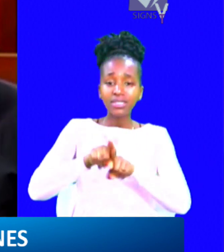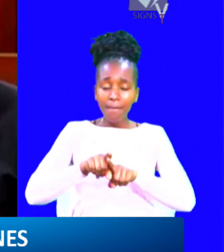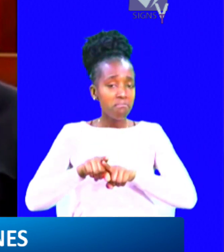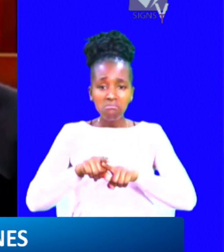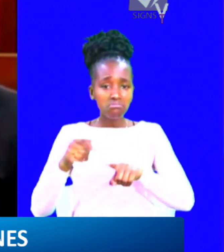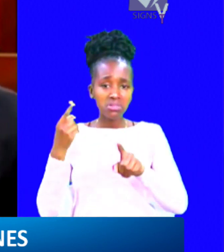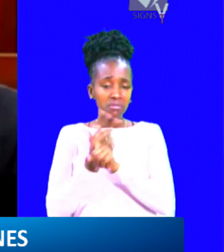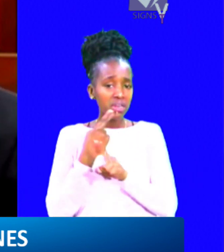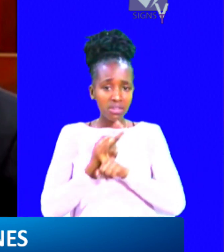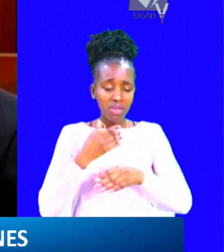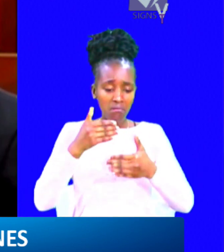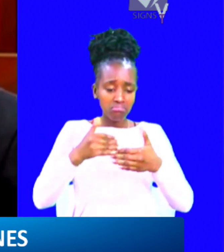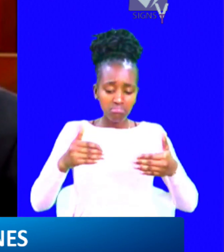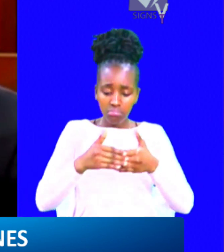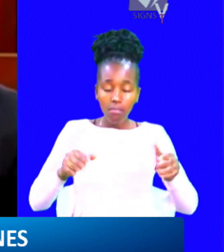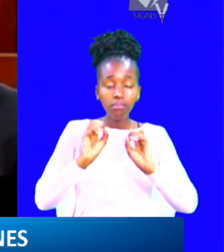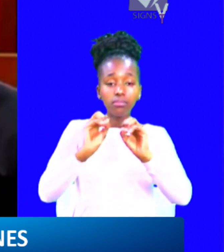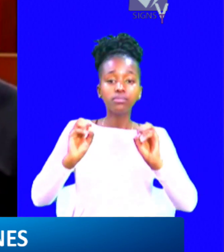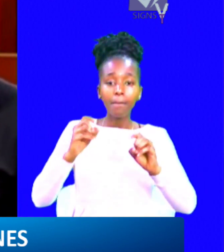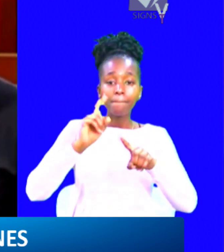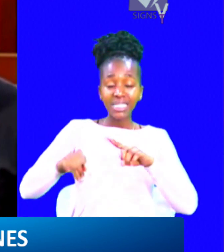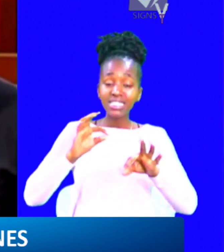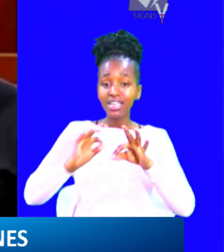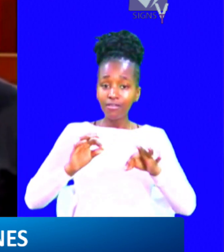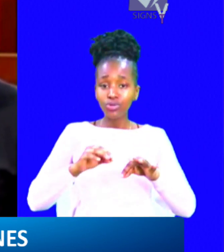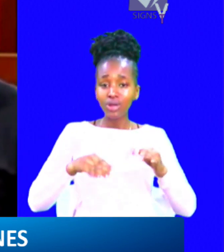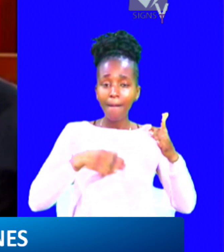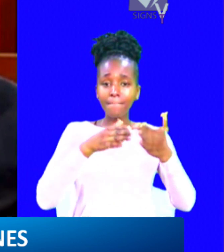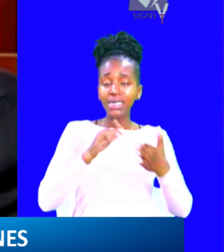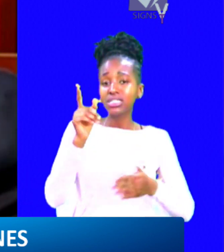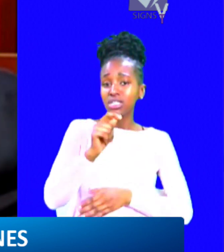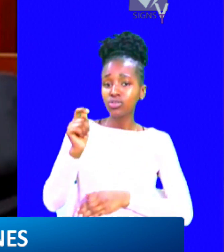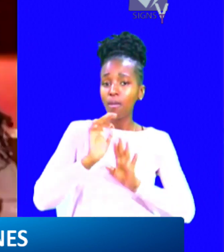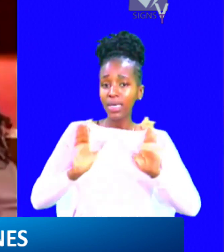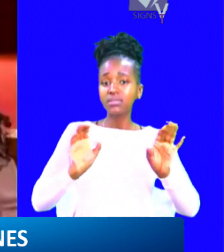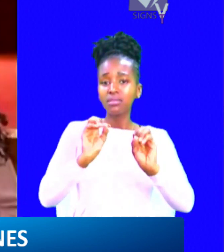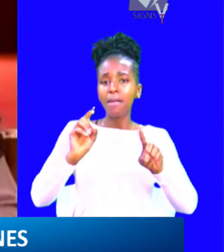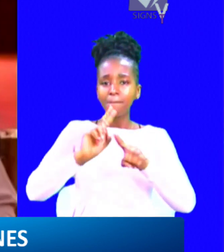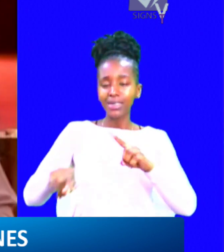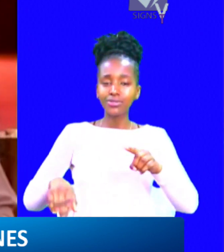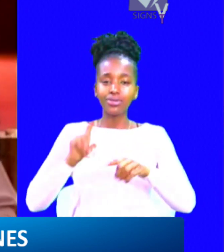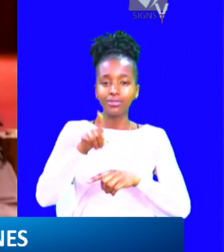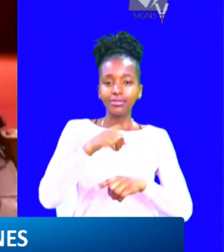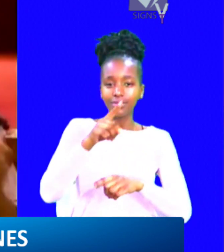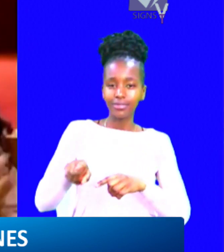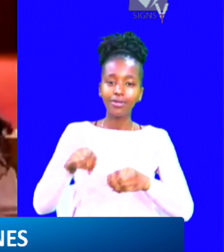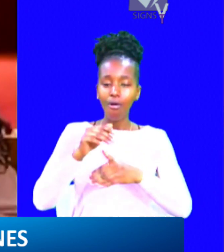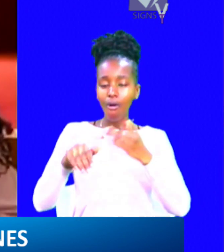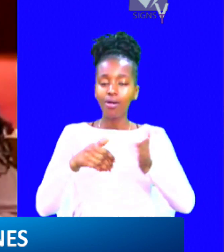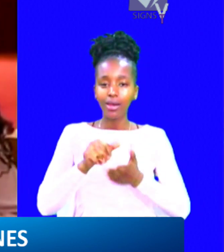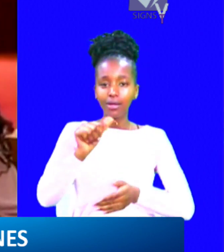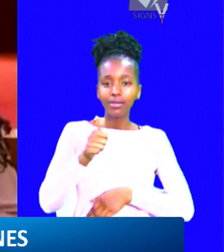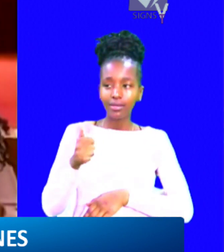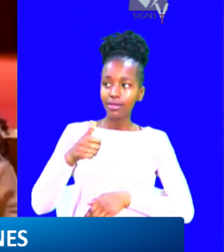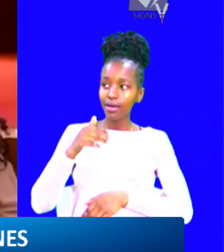contemplate banning not only TikTok, but any other app for that. Young people are at the center of